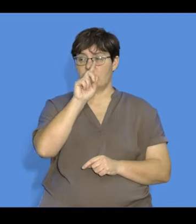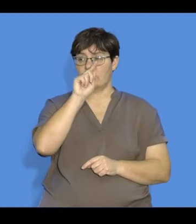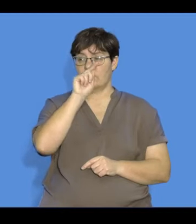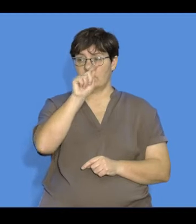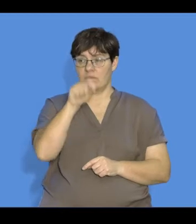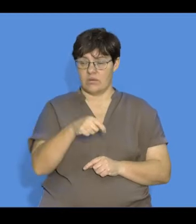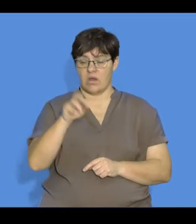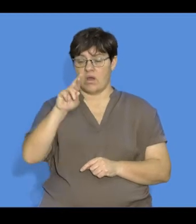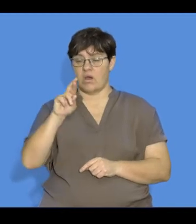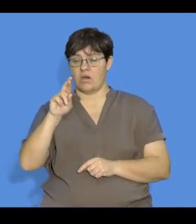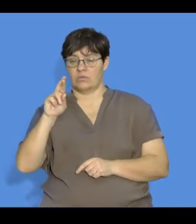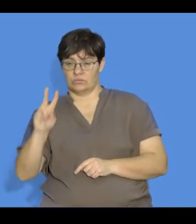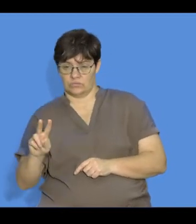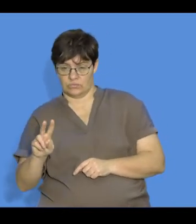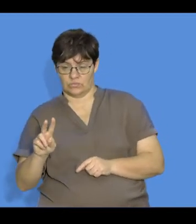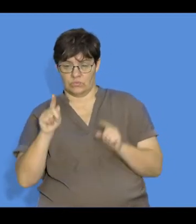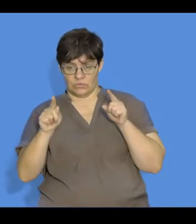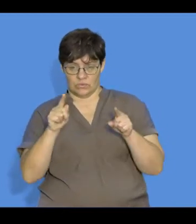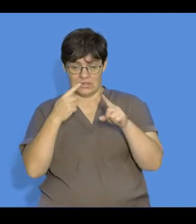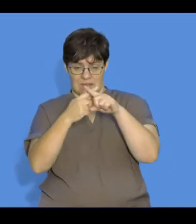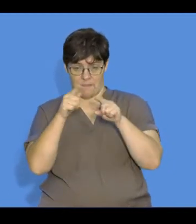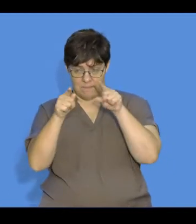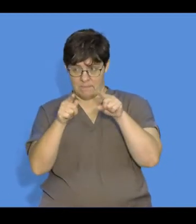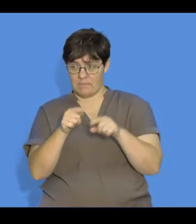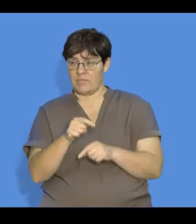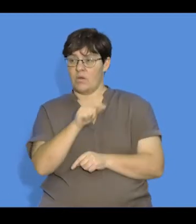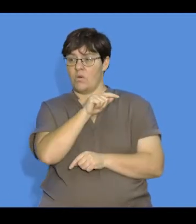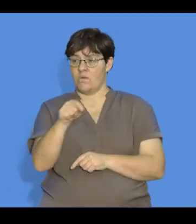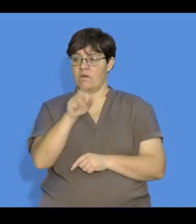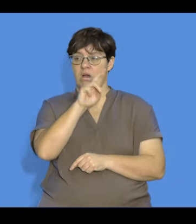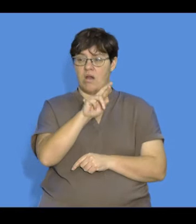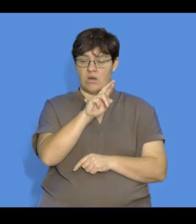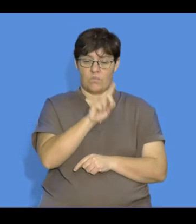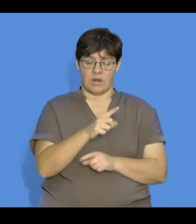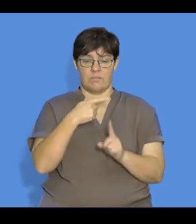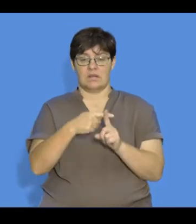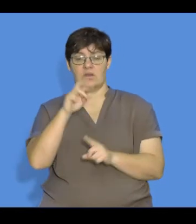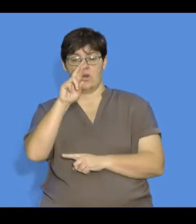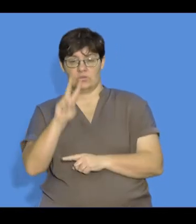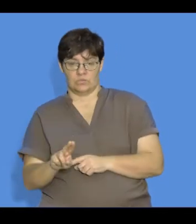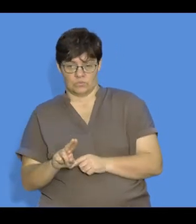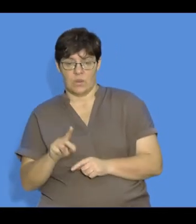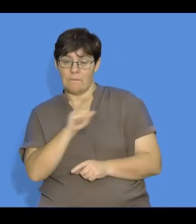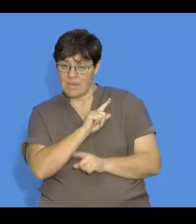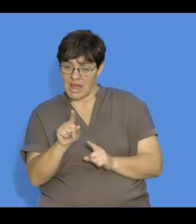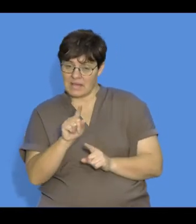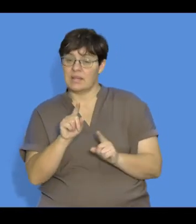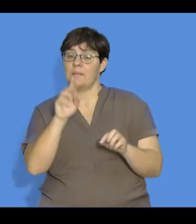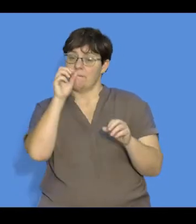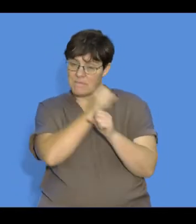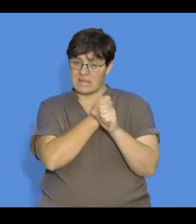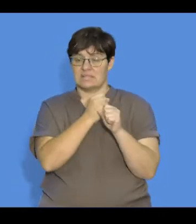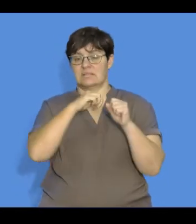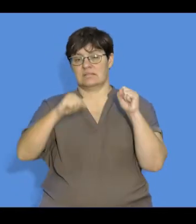okay, divided by the sum. This is only applicable for 2 resistors that are connected